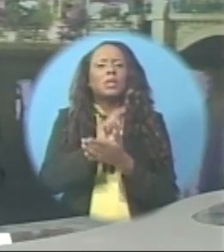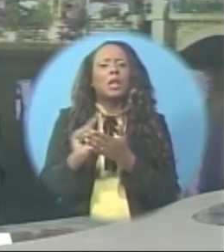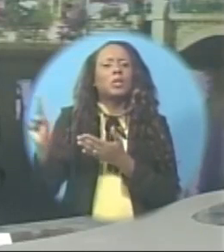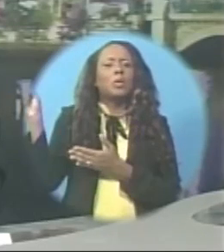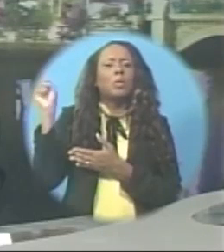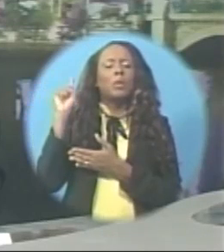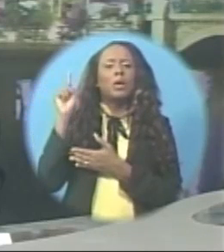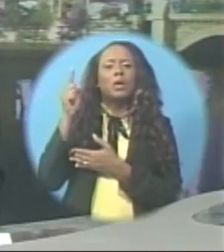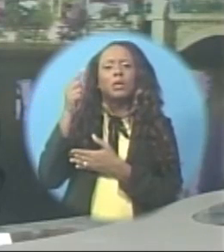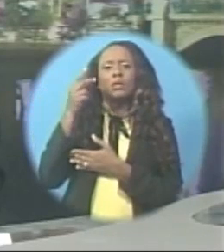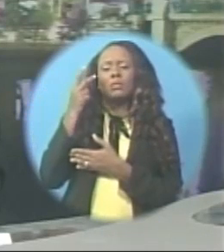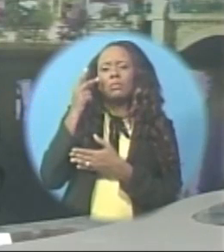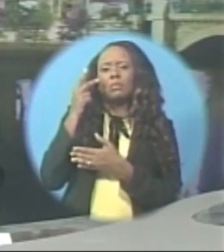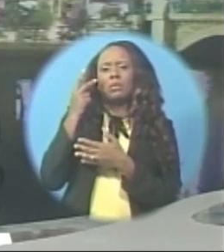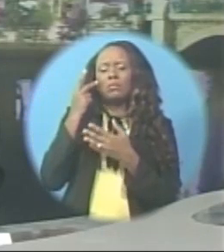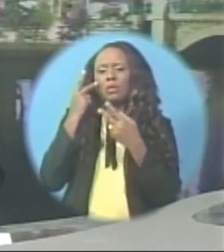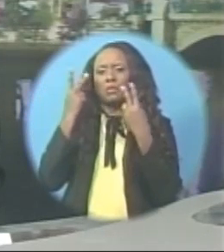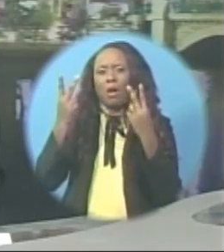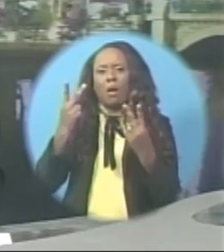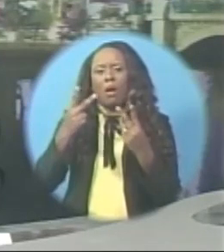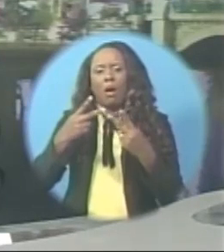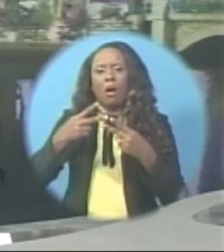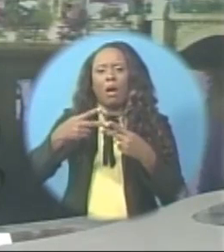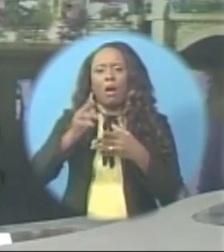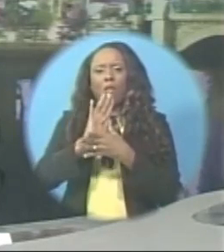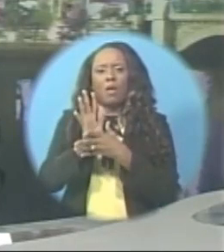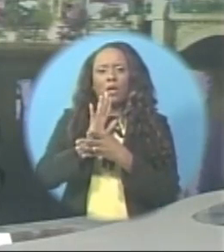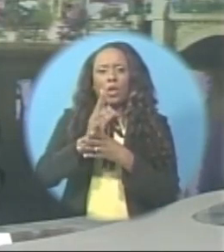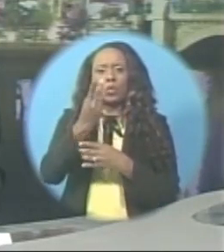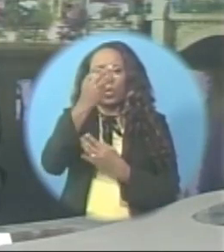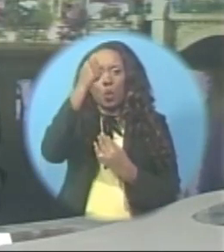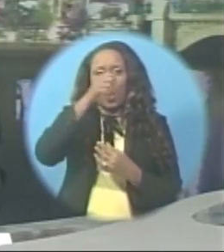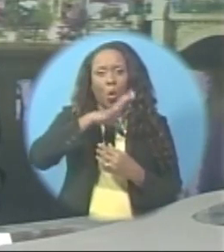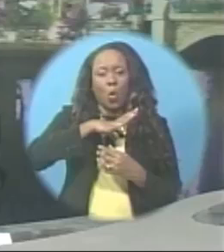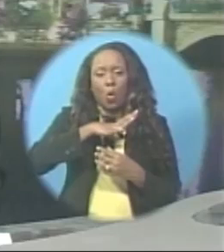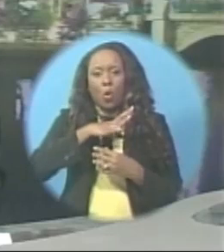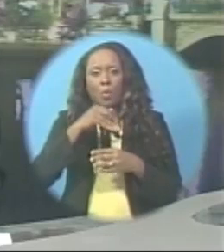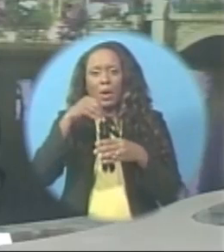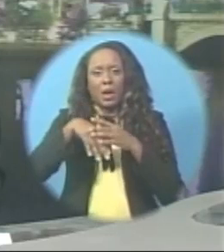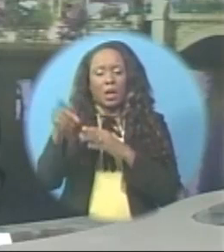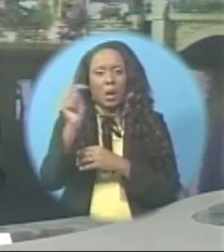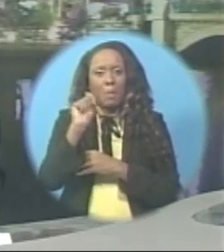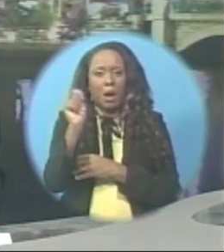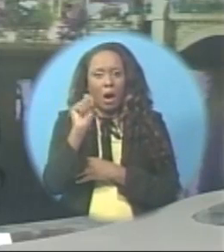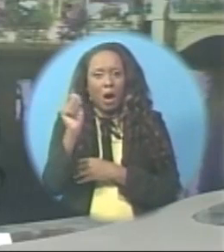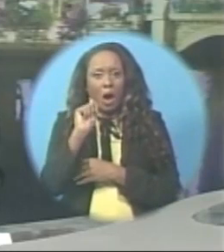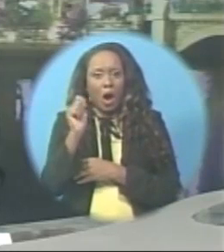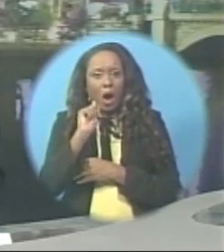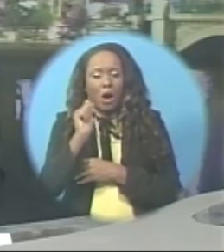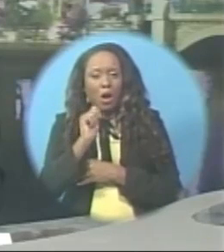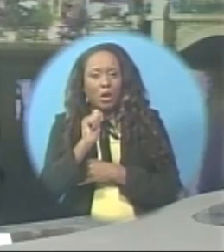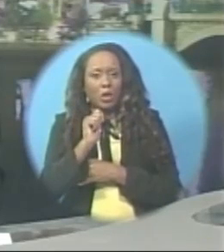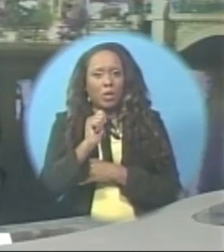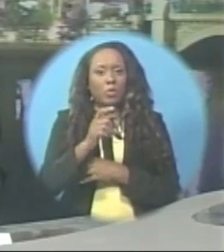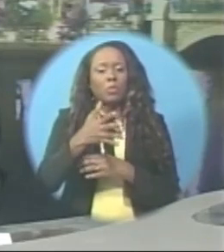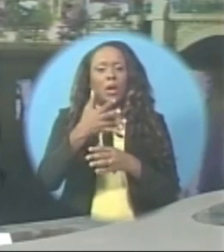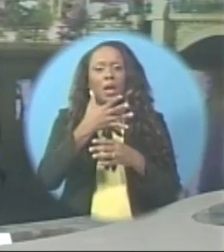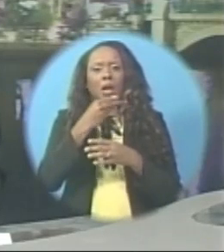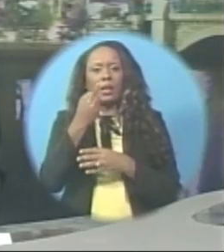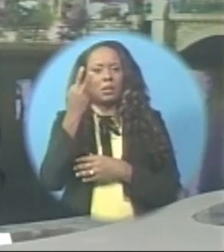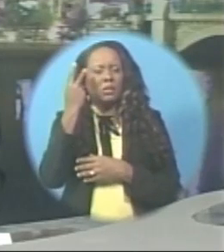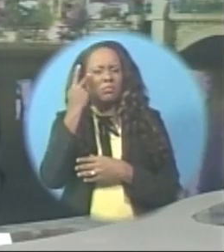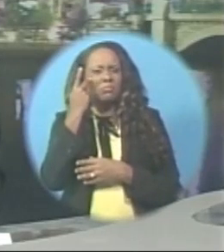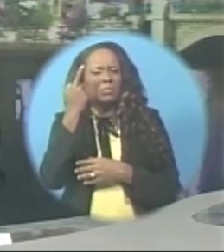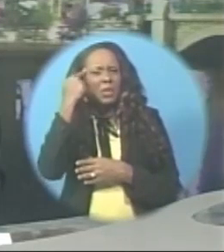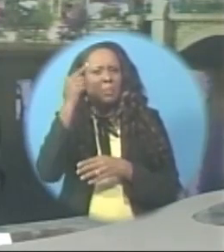of what appeared to be two males committing a sexual act in the bathroom of an establishment surfaced, with a number of persons suggesting